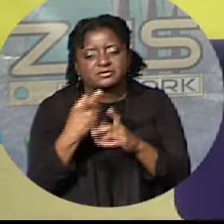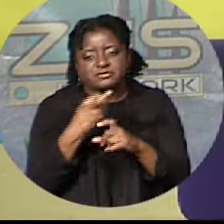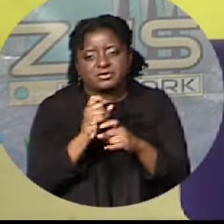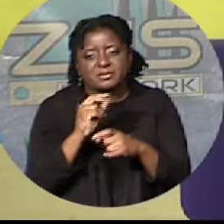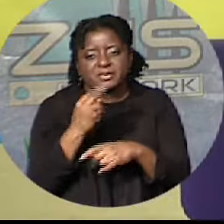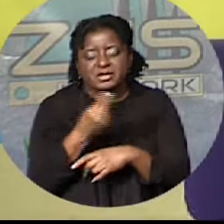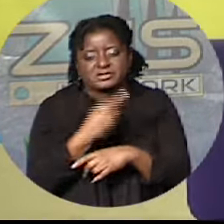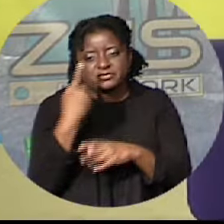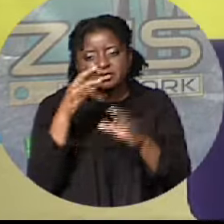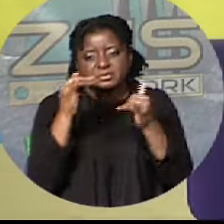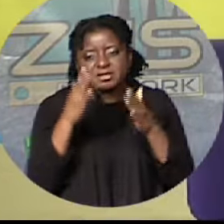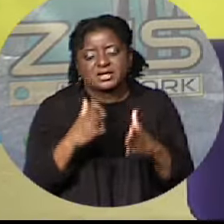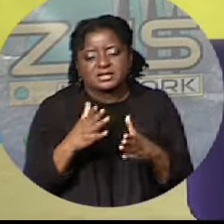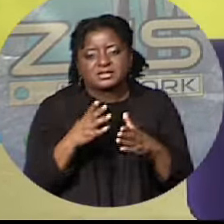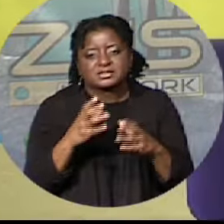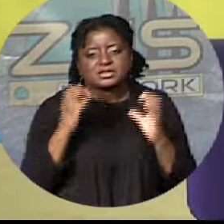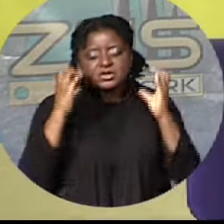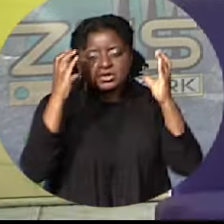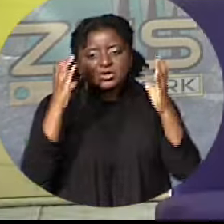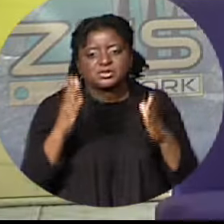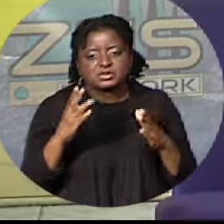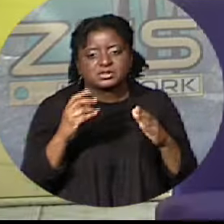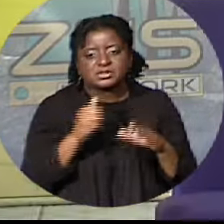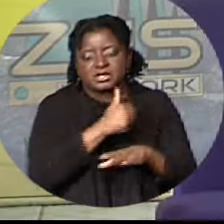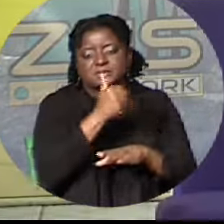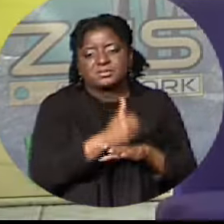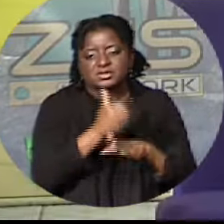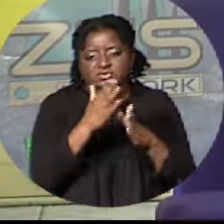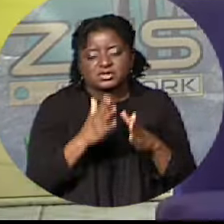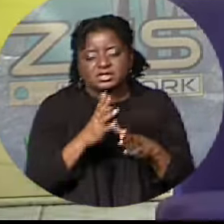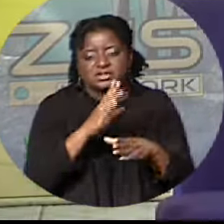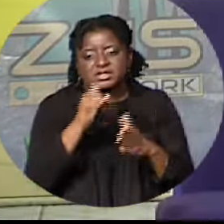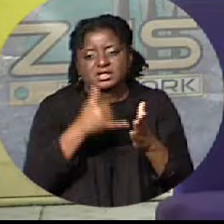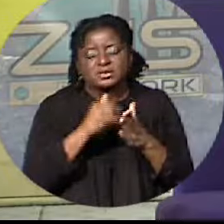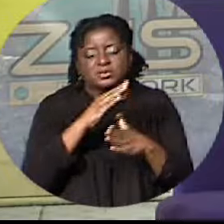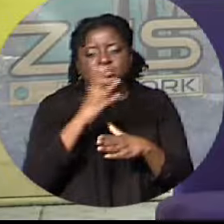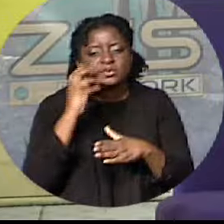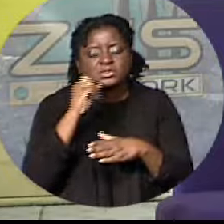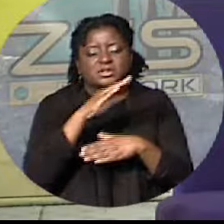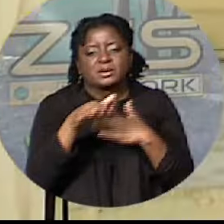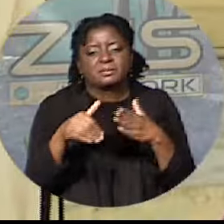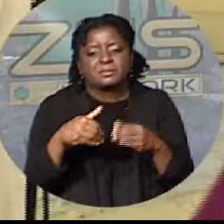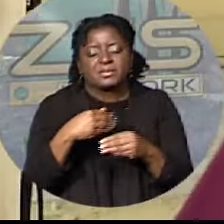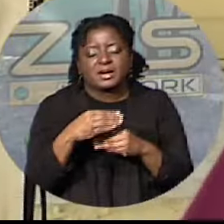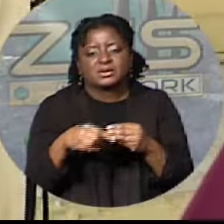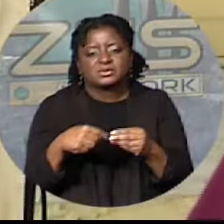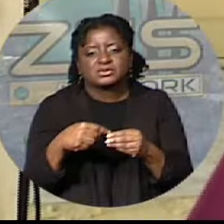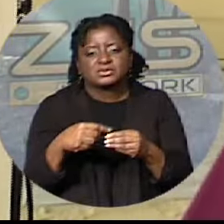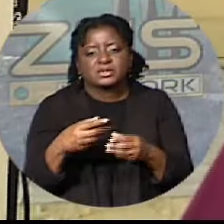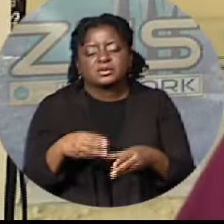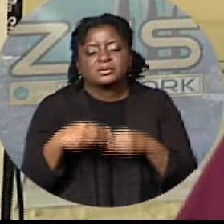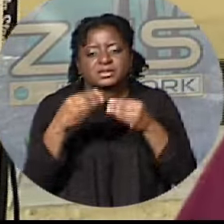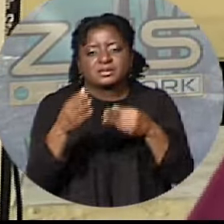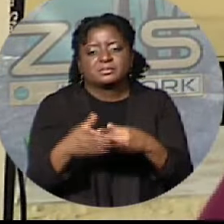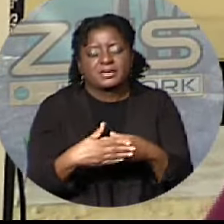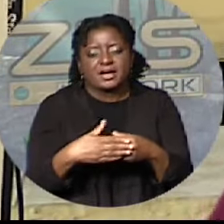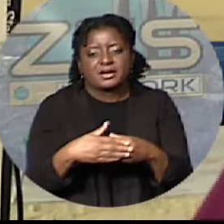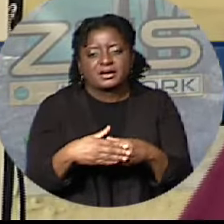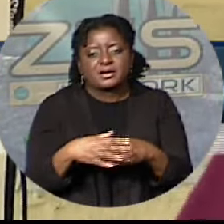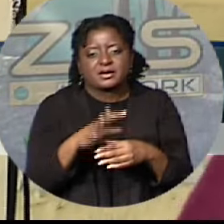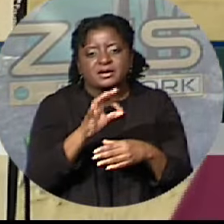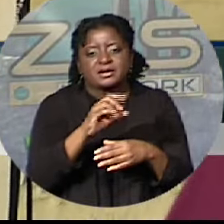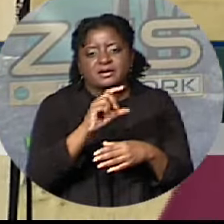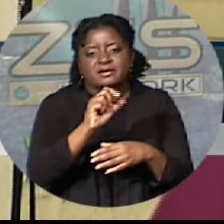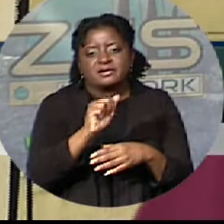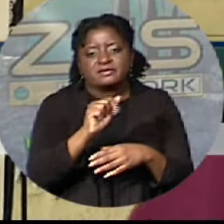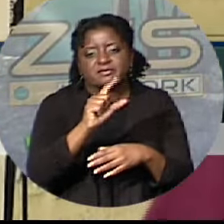the players, coaches, and administrators, it was all about restoring Falcon pride. We came a little short last year,